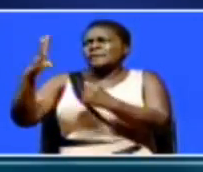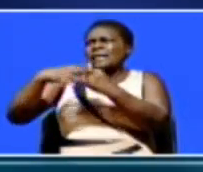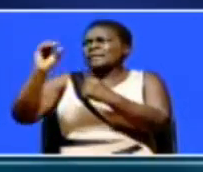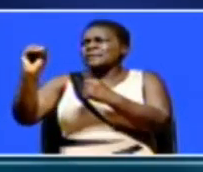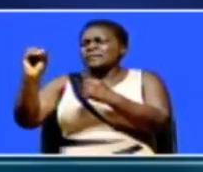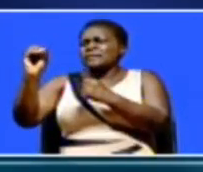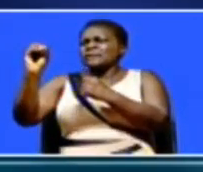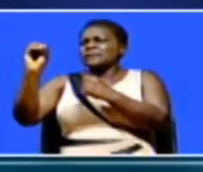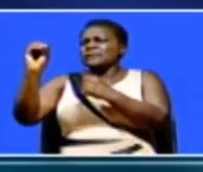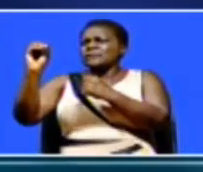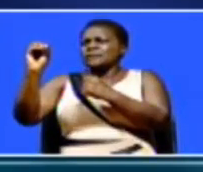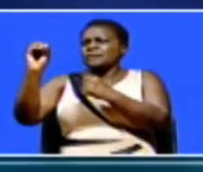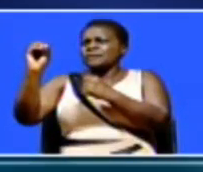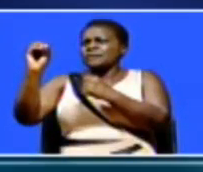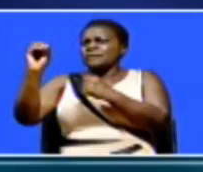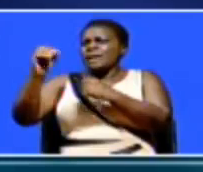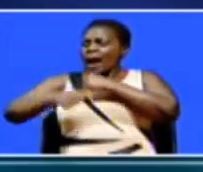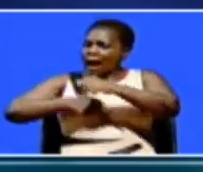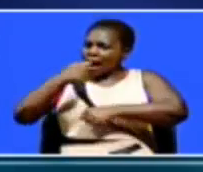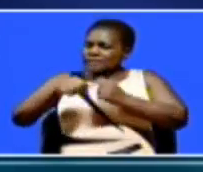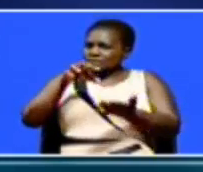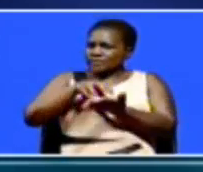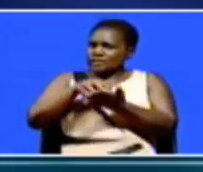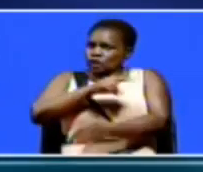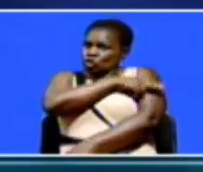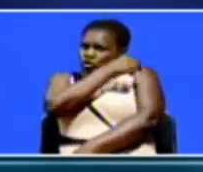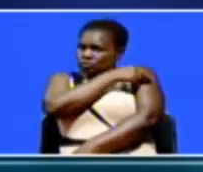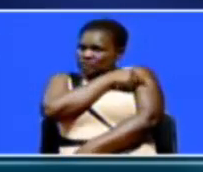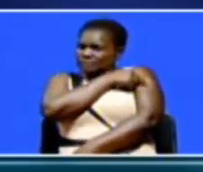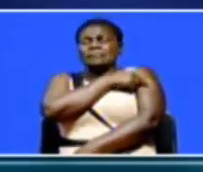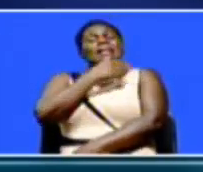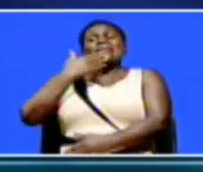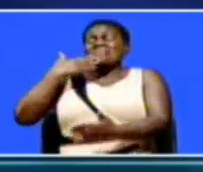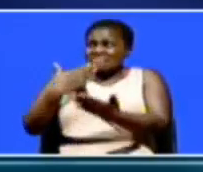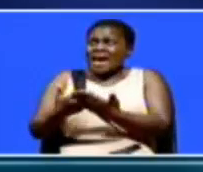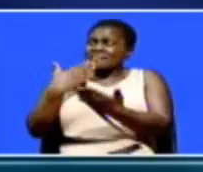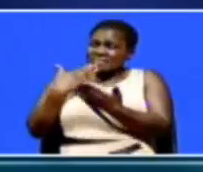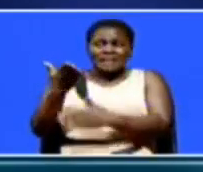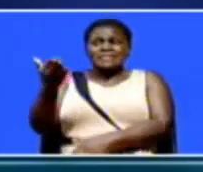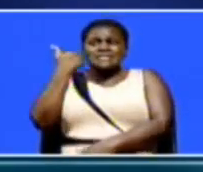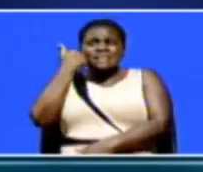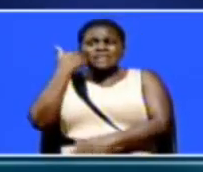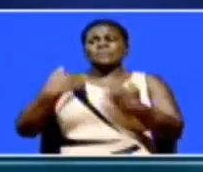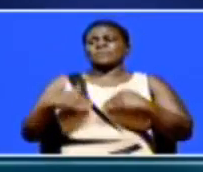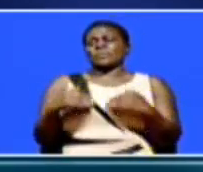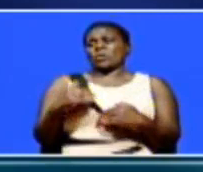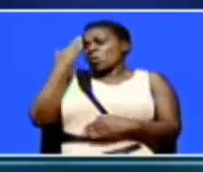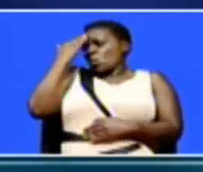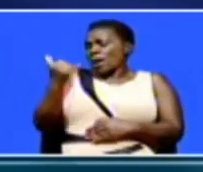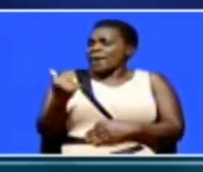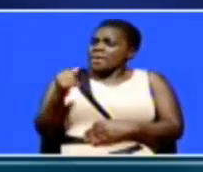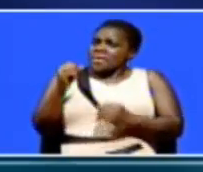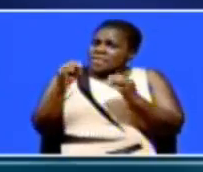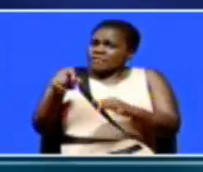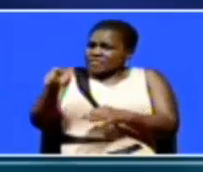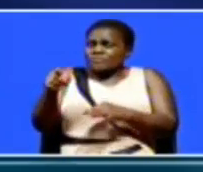so who are active cases in our hospitals. We should be grateful and thankful to them, because had they